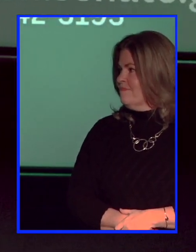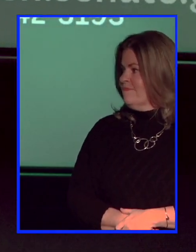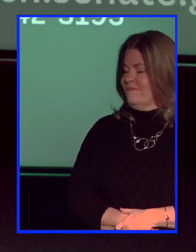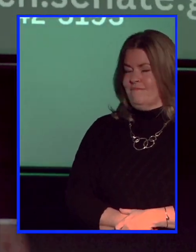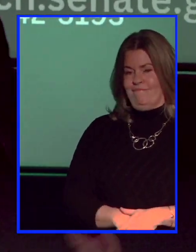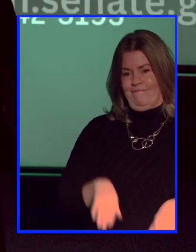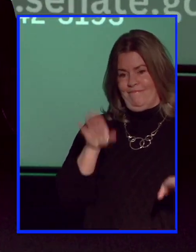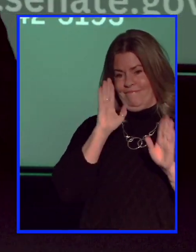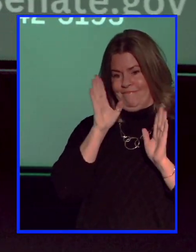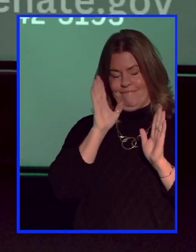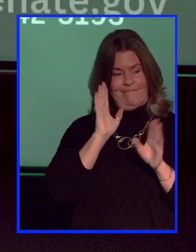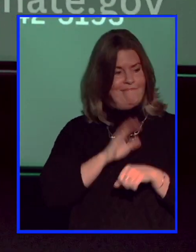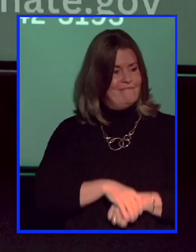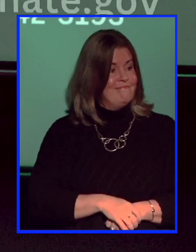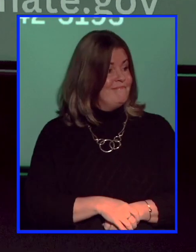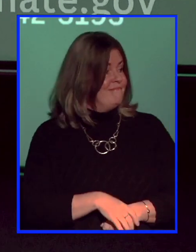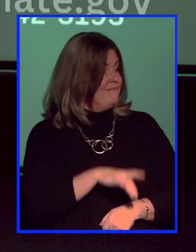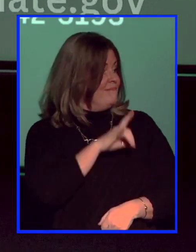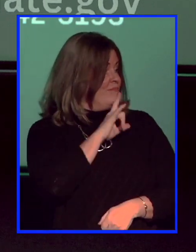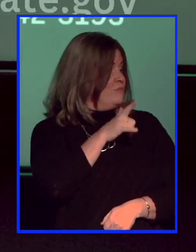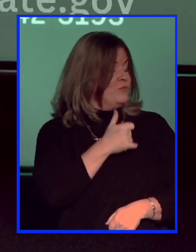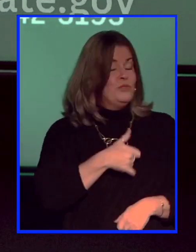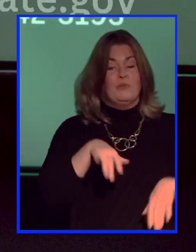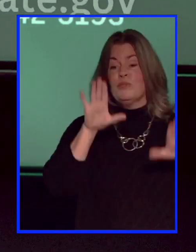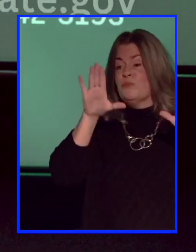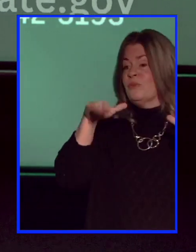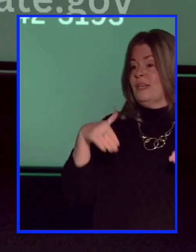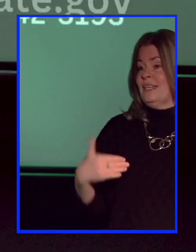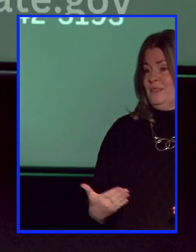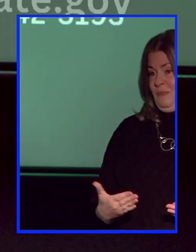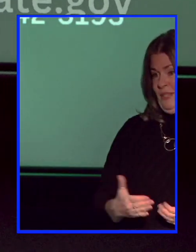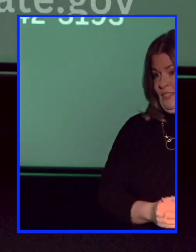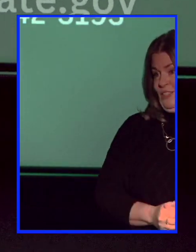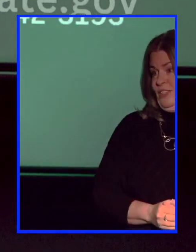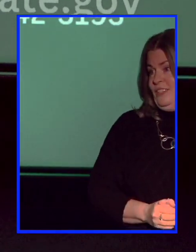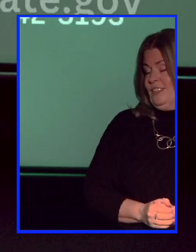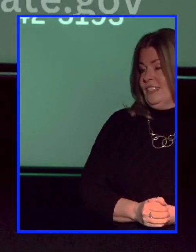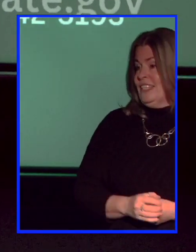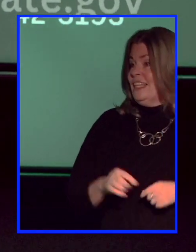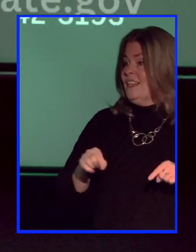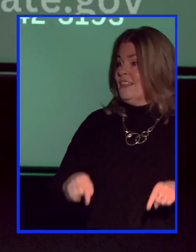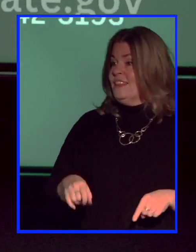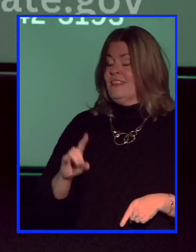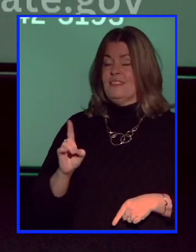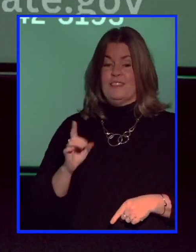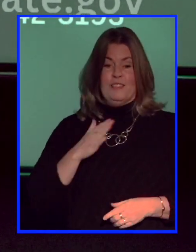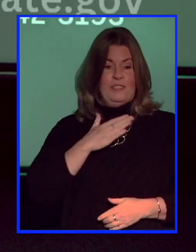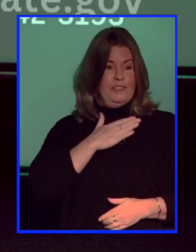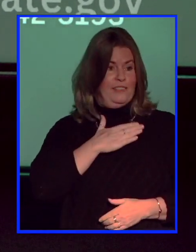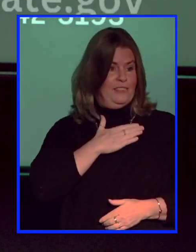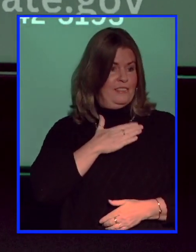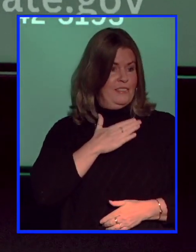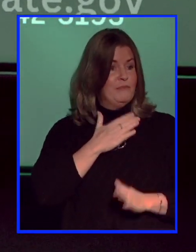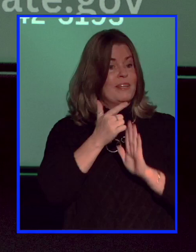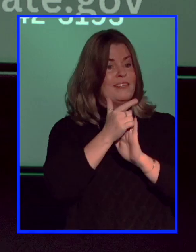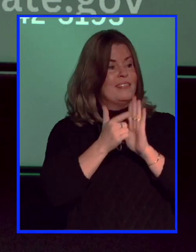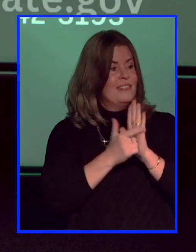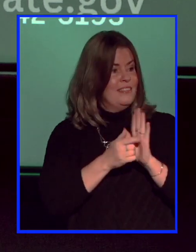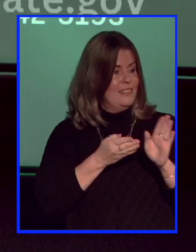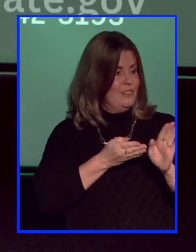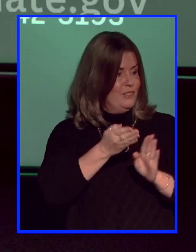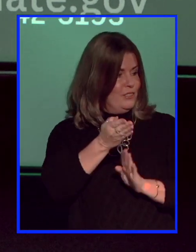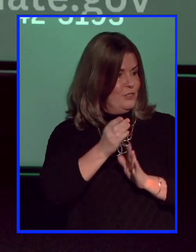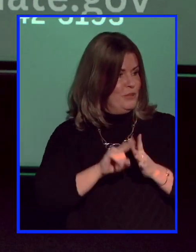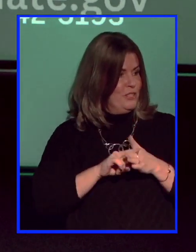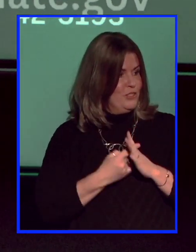Hello, Donald. It's really, really great to be here. This is where my legal career began,